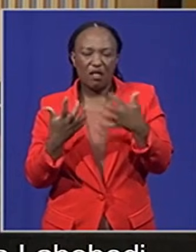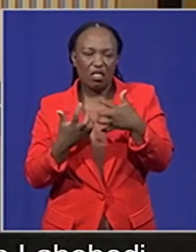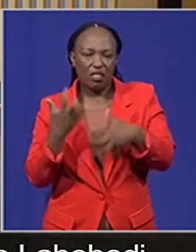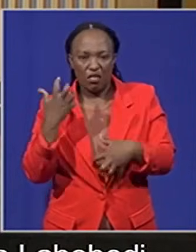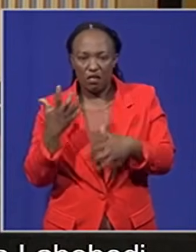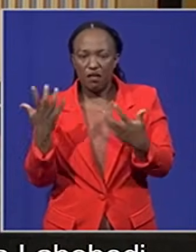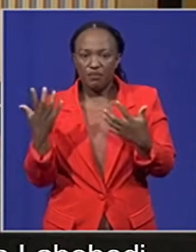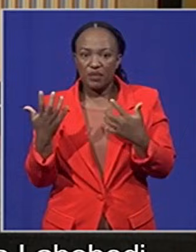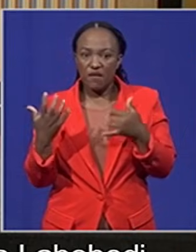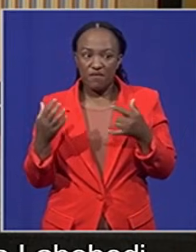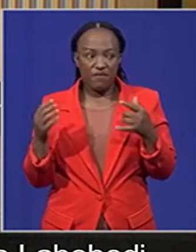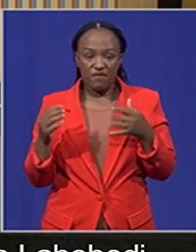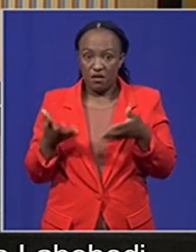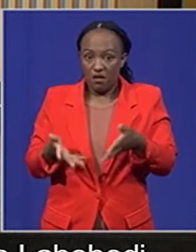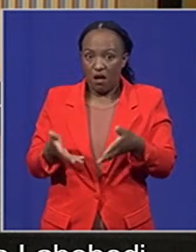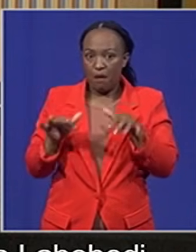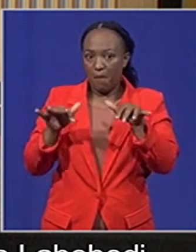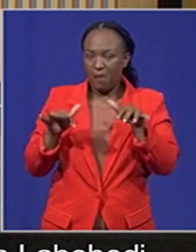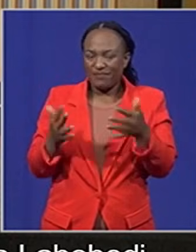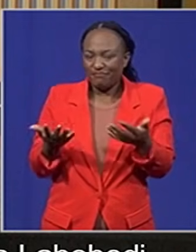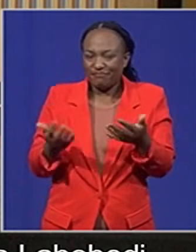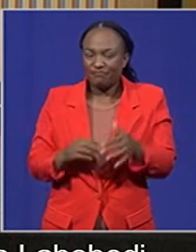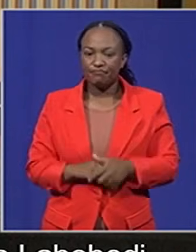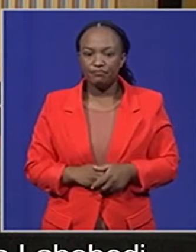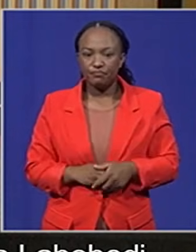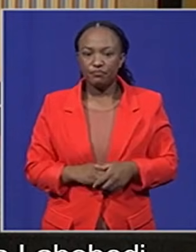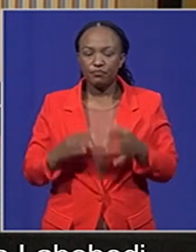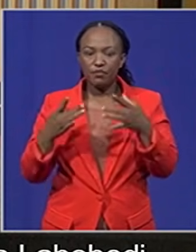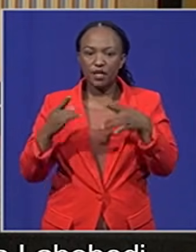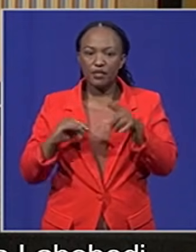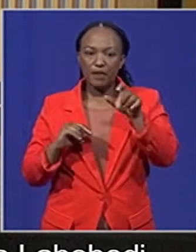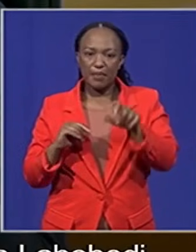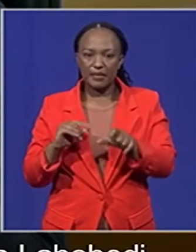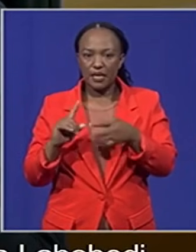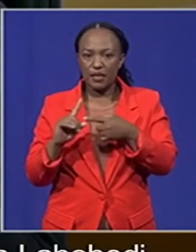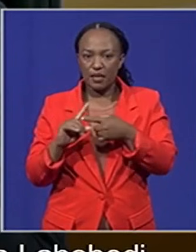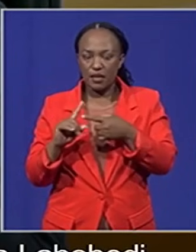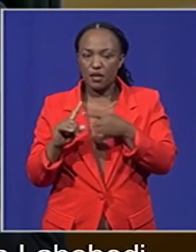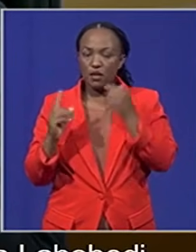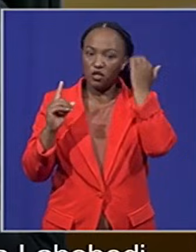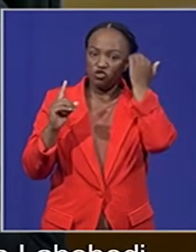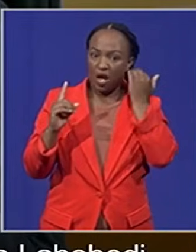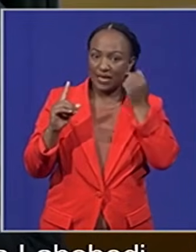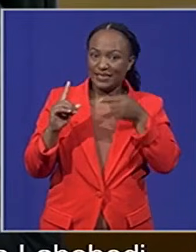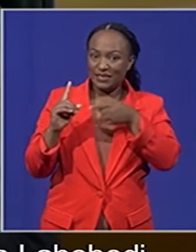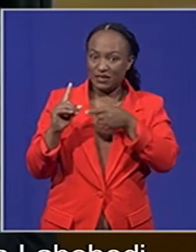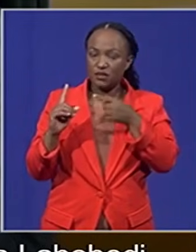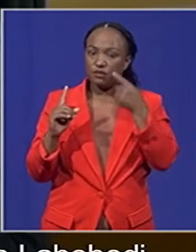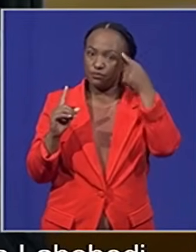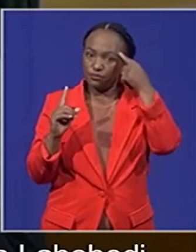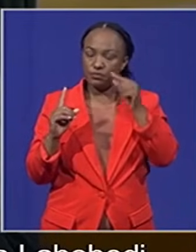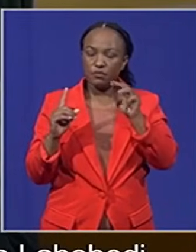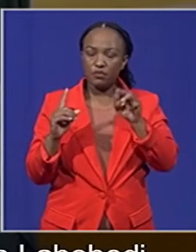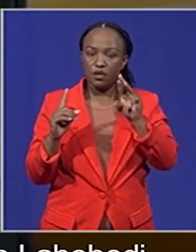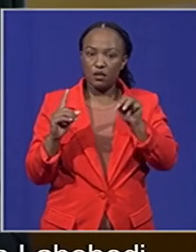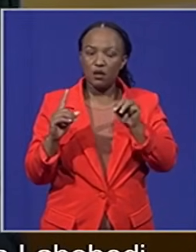if they were ventilated publicly. Modulasetulo yo a rotšego mošomo moahlodi Mbuiseli Madlanga o ile a boa